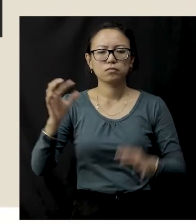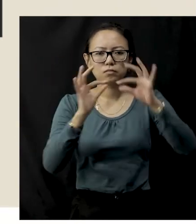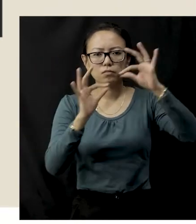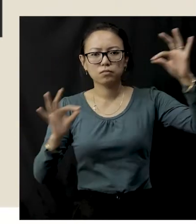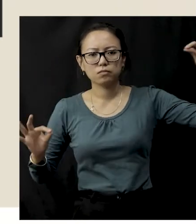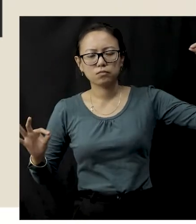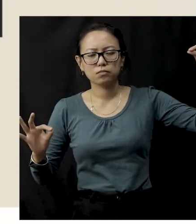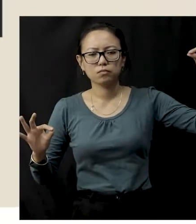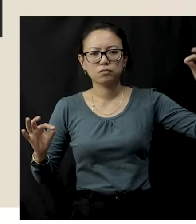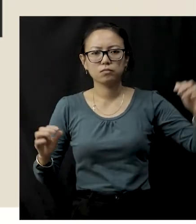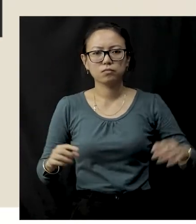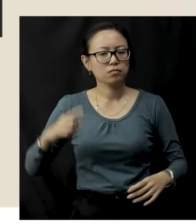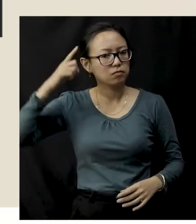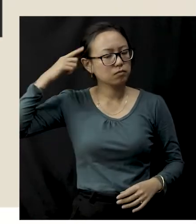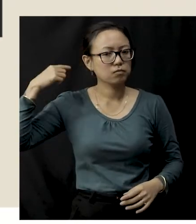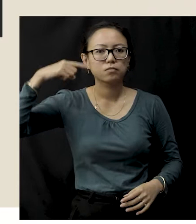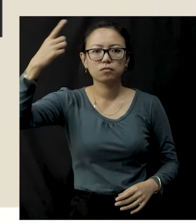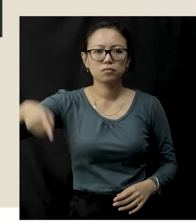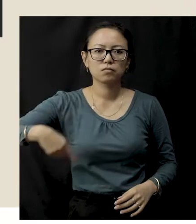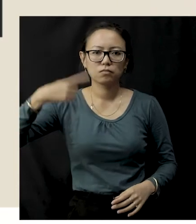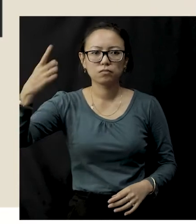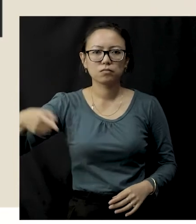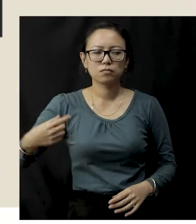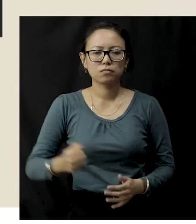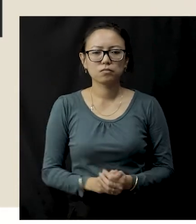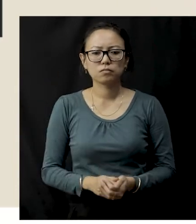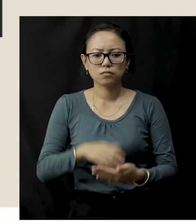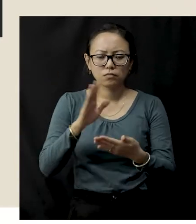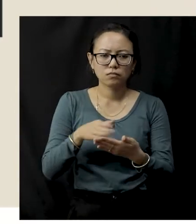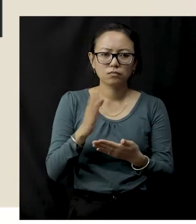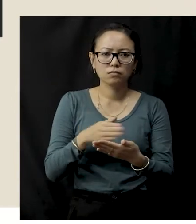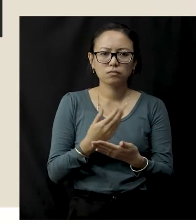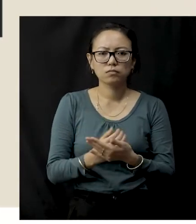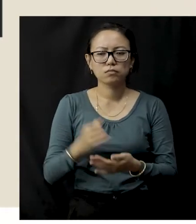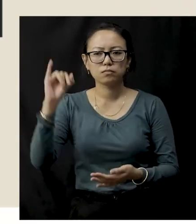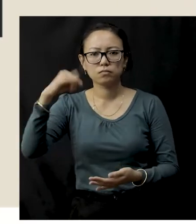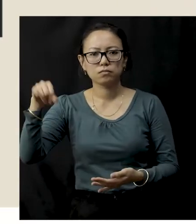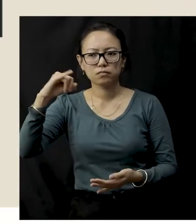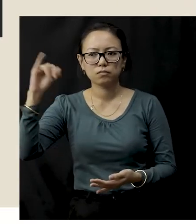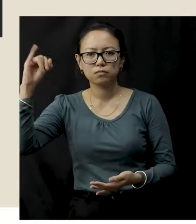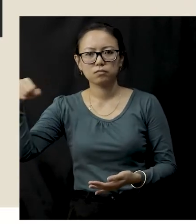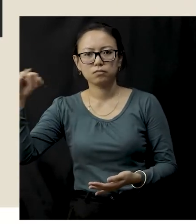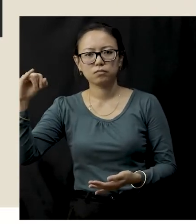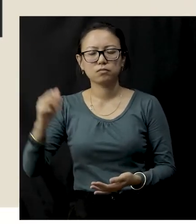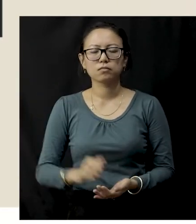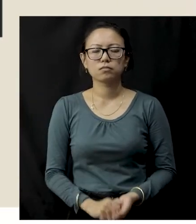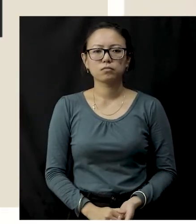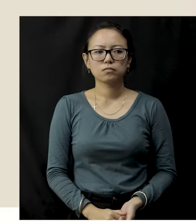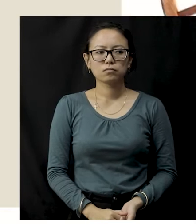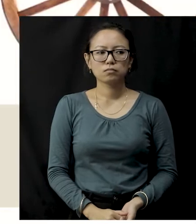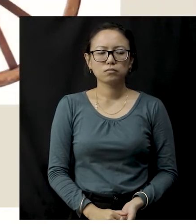10, Story of the Wheel. This lesson is in page number 6666. Okay.